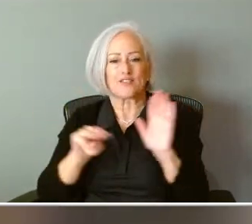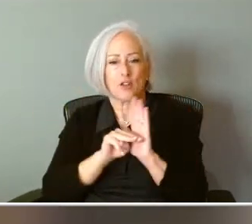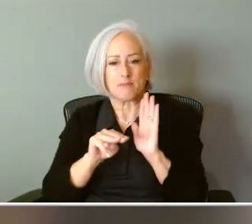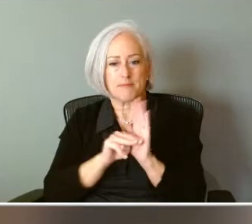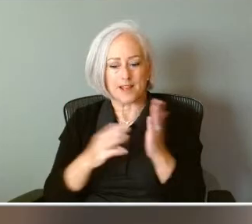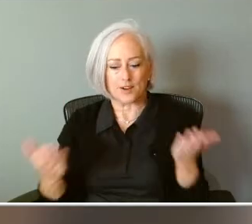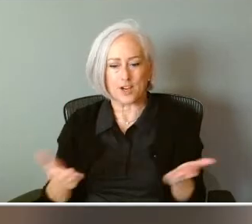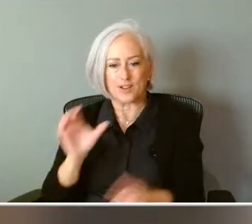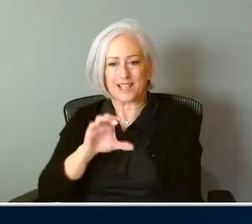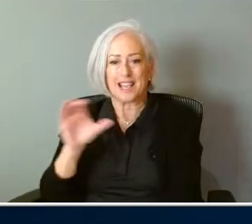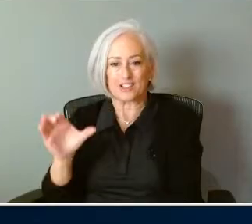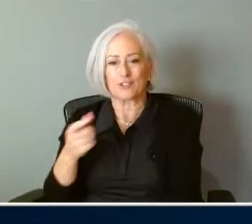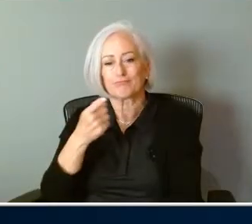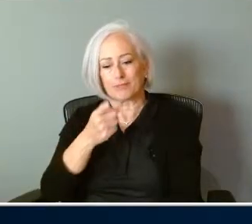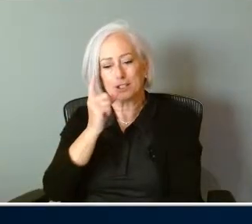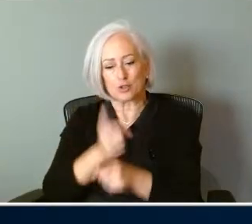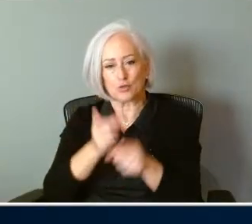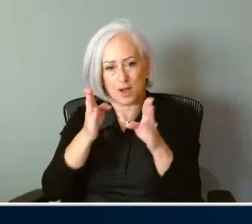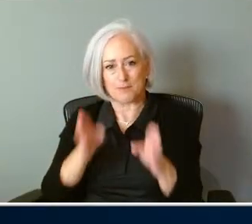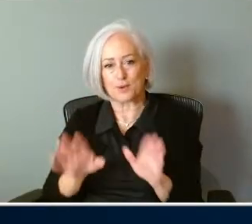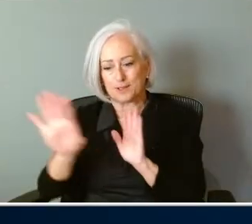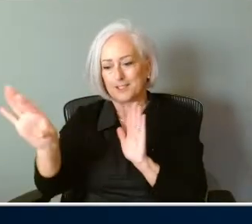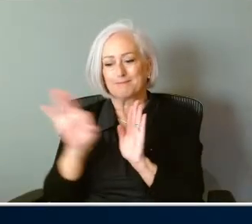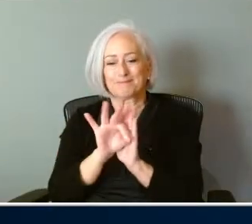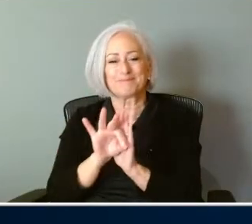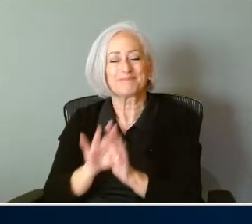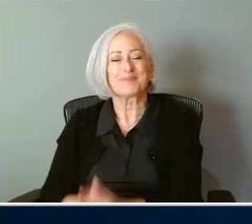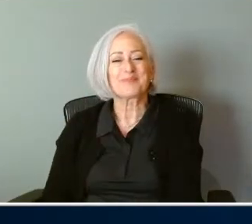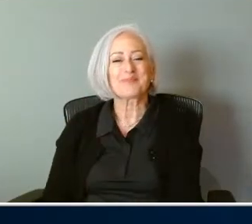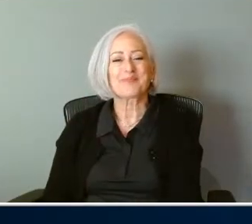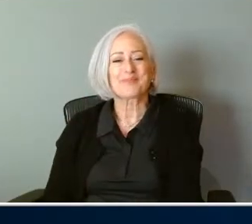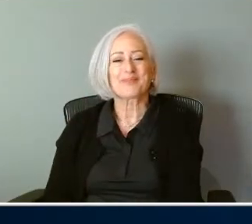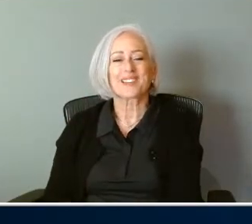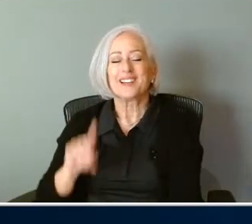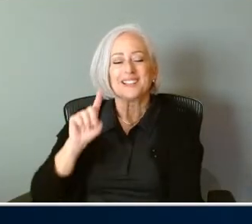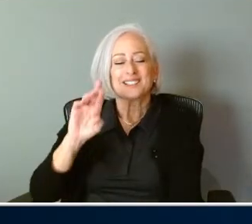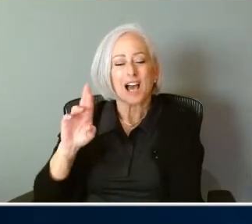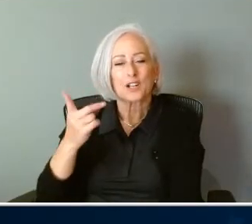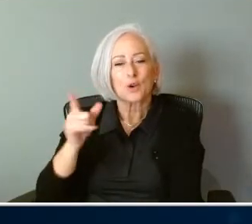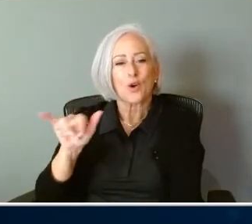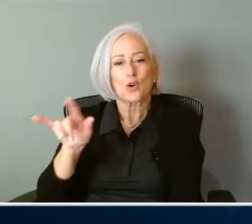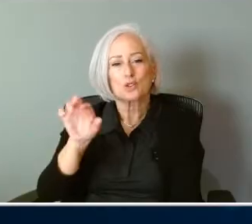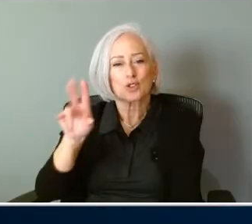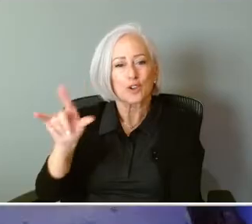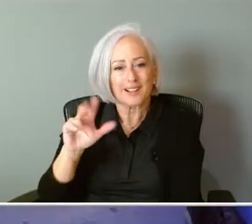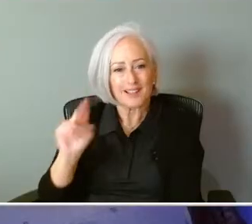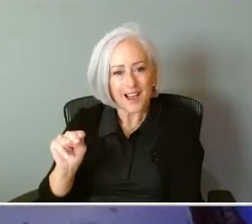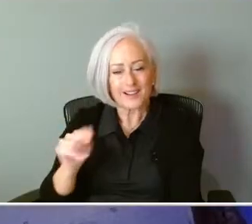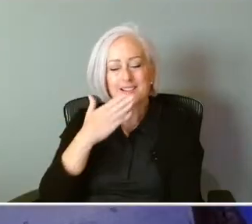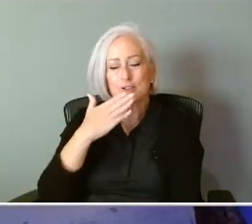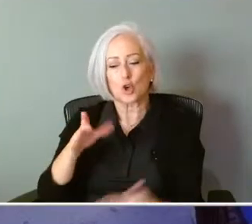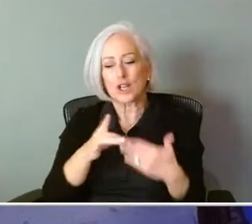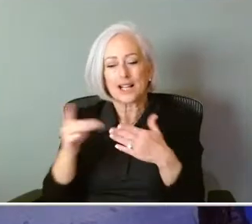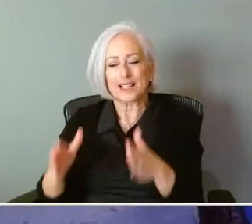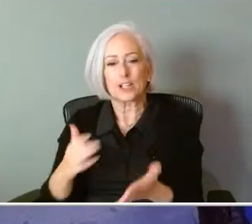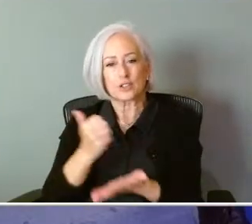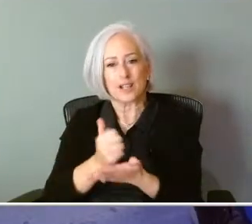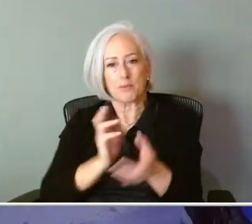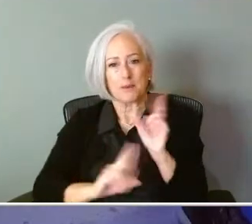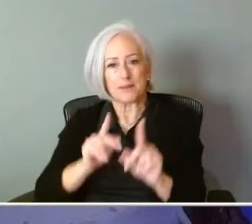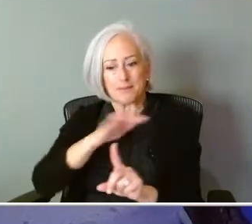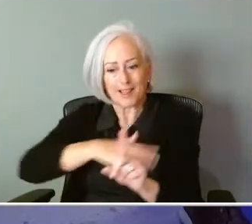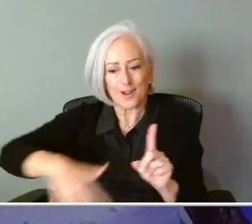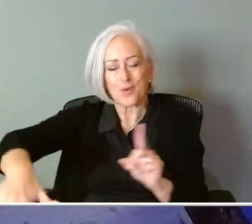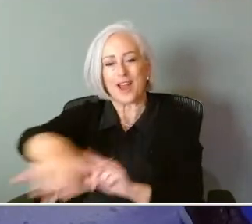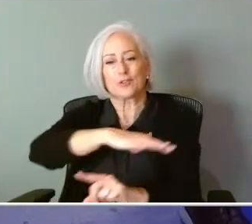person to do it. So, and as we know, Dr. Holzerline, good leaders help people around them. How do you plan to help those around you and lead the